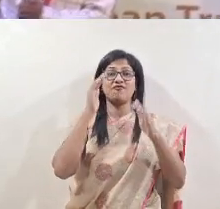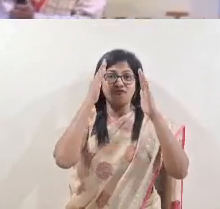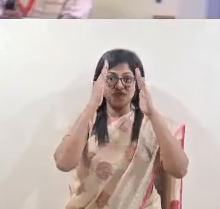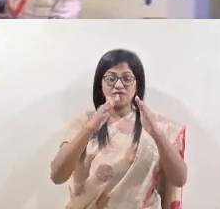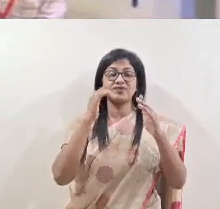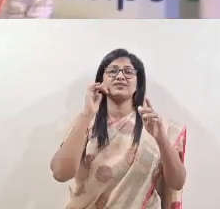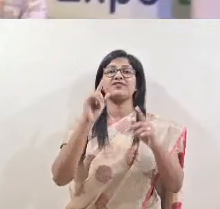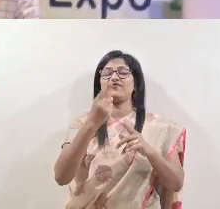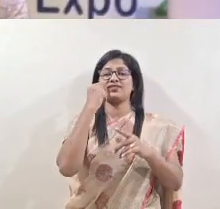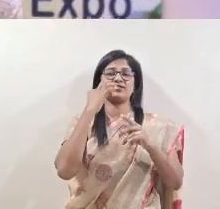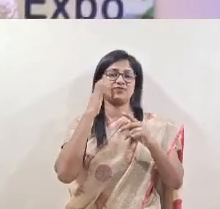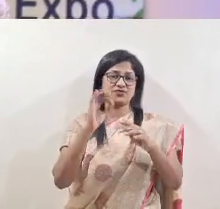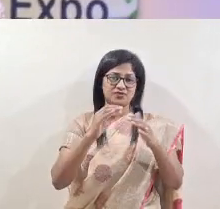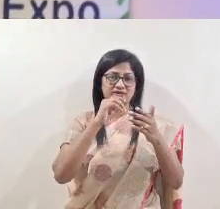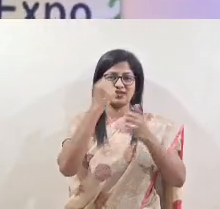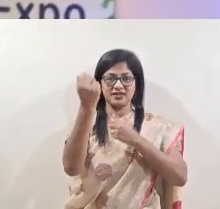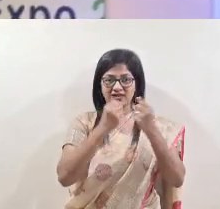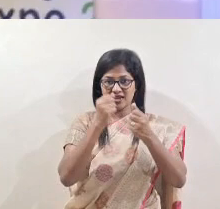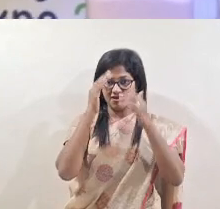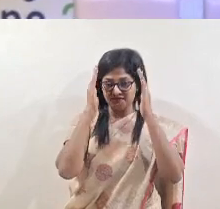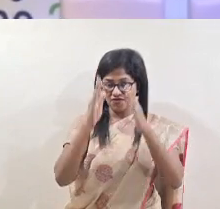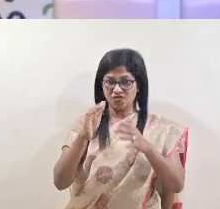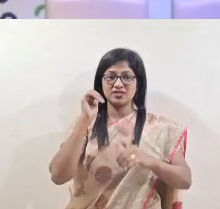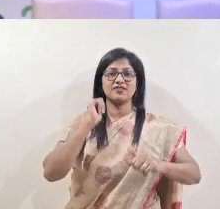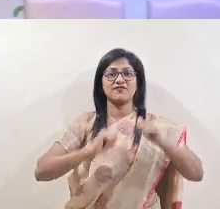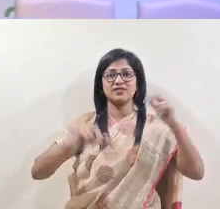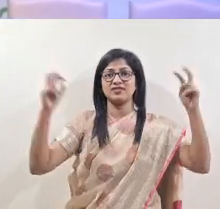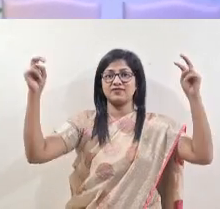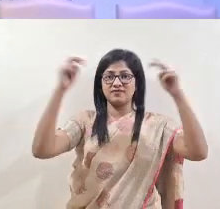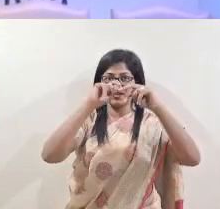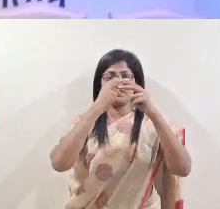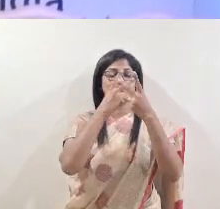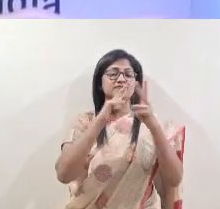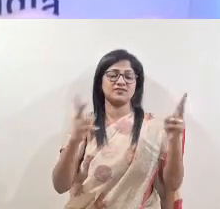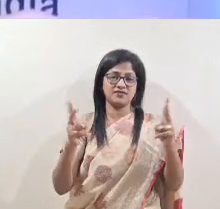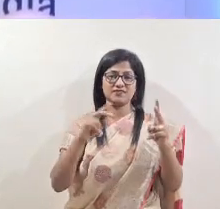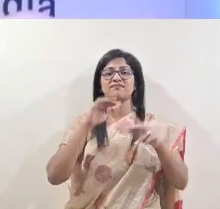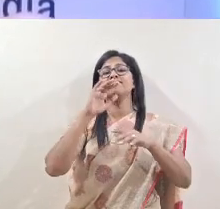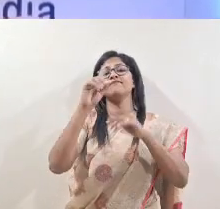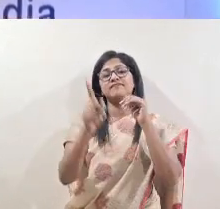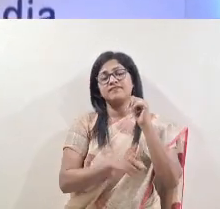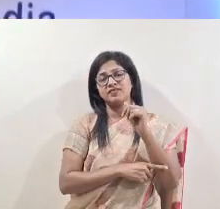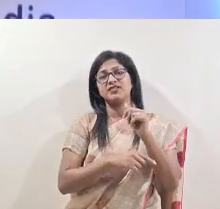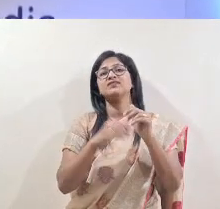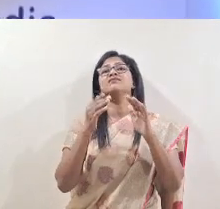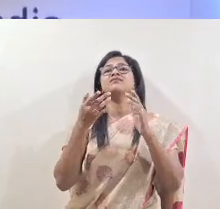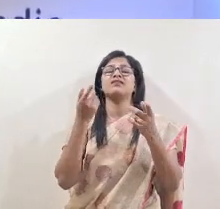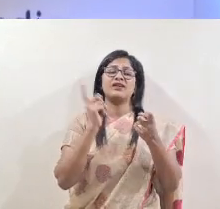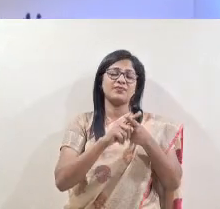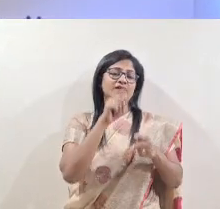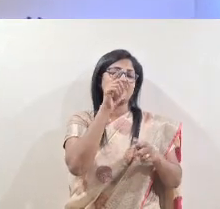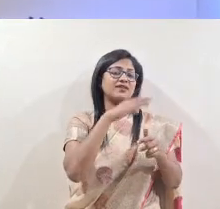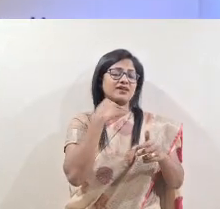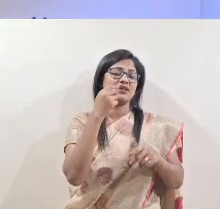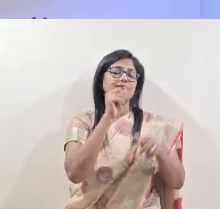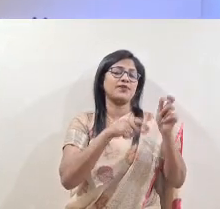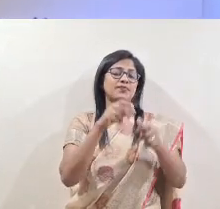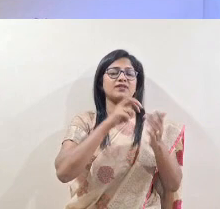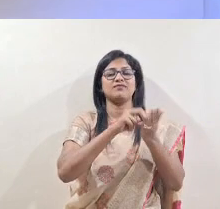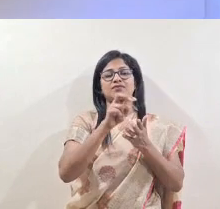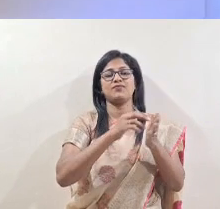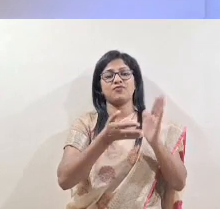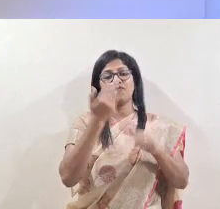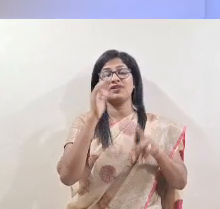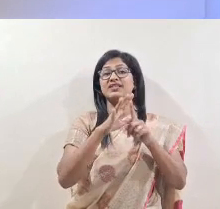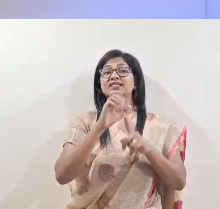are focusing on cars, we are focusing on these fancy flyovers, and ultimately we result killing more and more pedestrians. Like we have seen